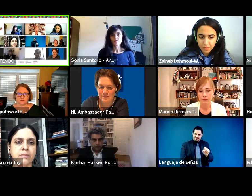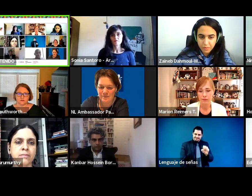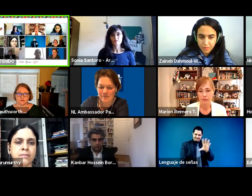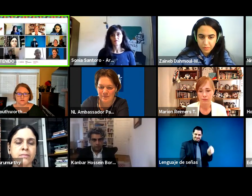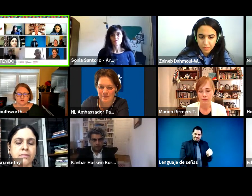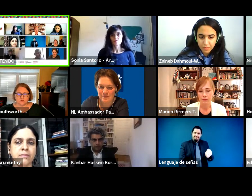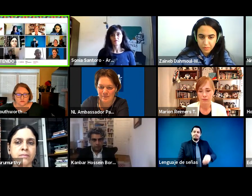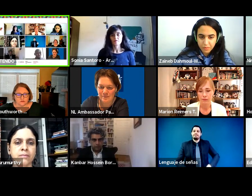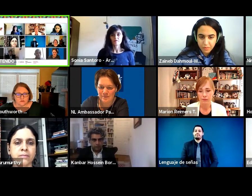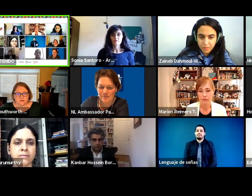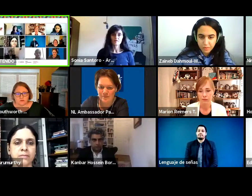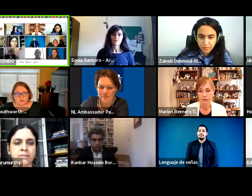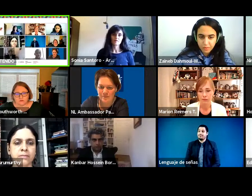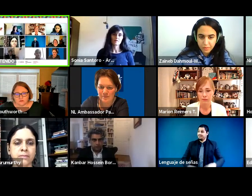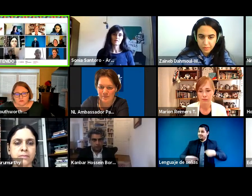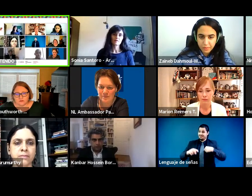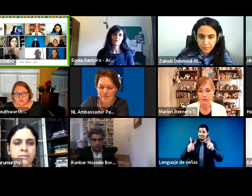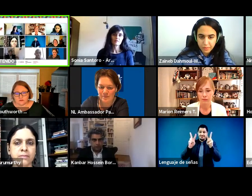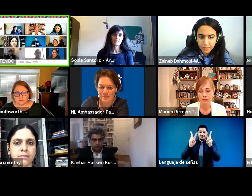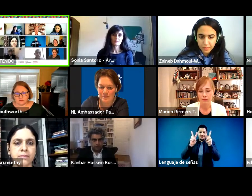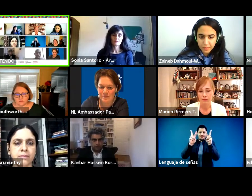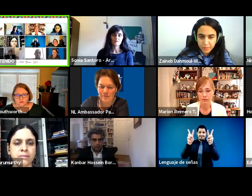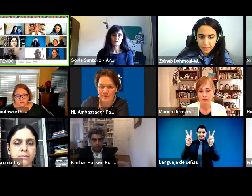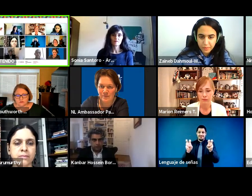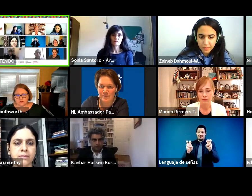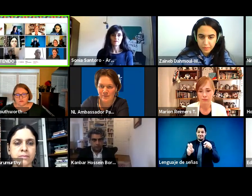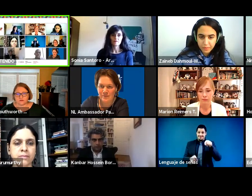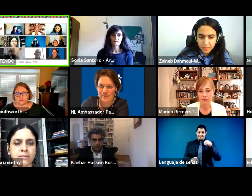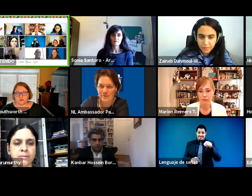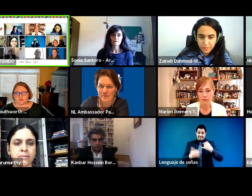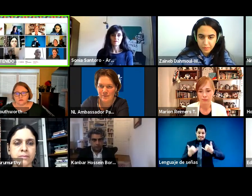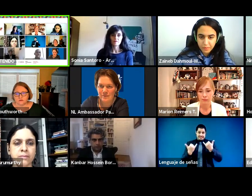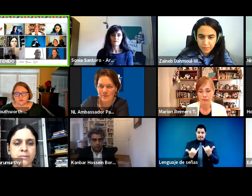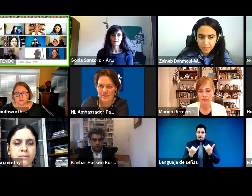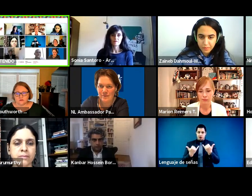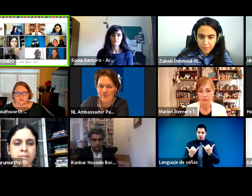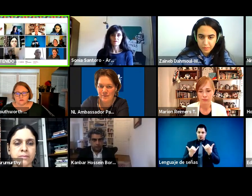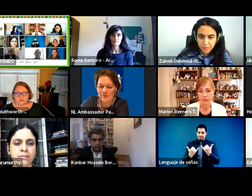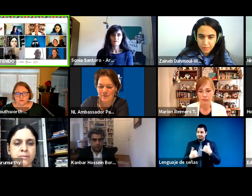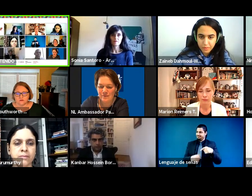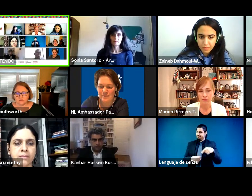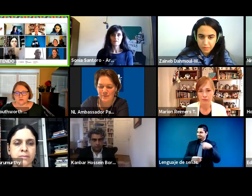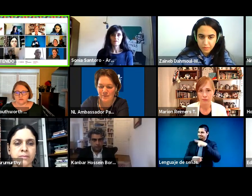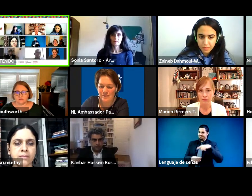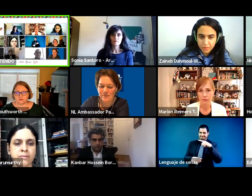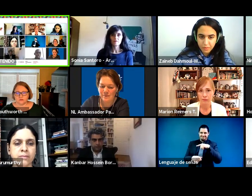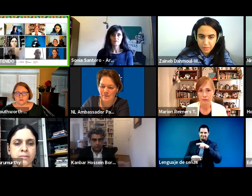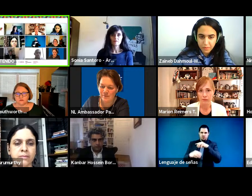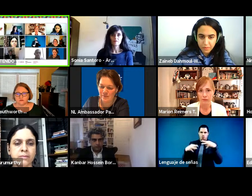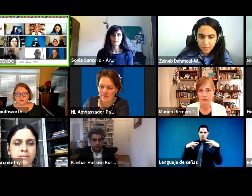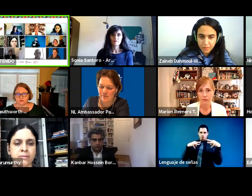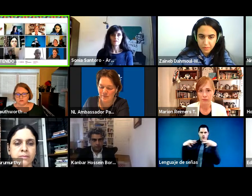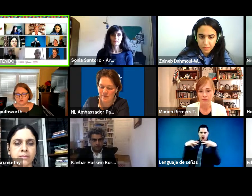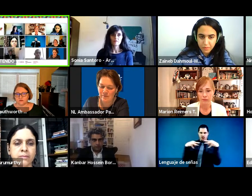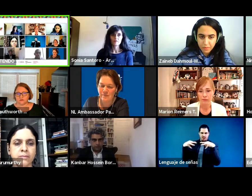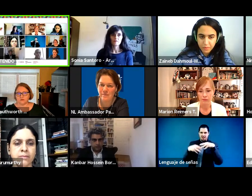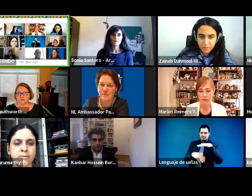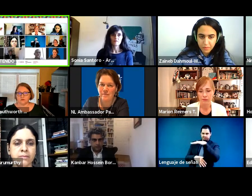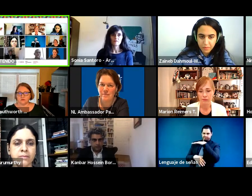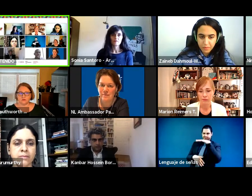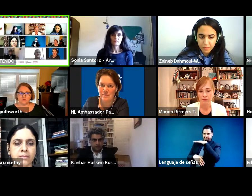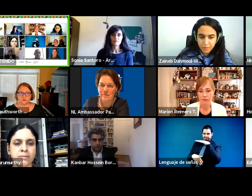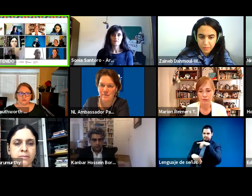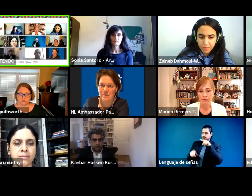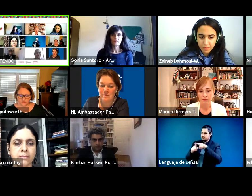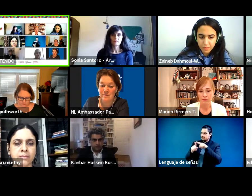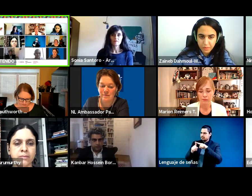my colleagues have spoke before. I don't repeat it because for the sake of time, but I think it's a right time now. We need to start questioning who set the